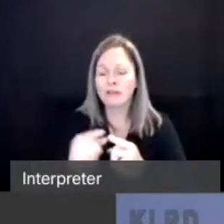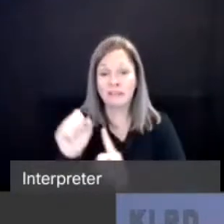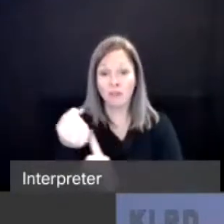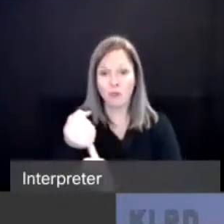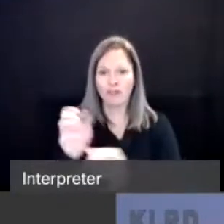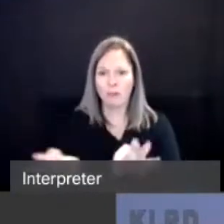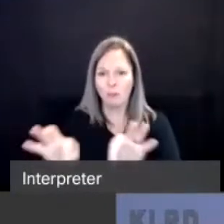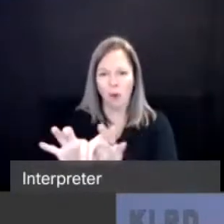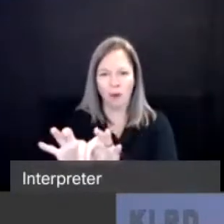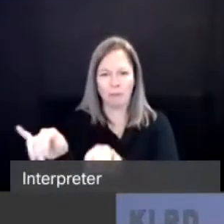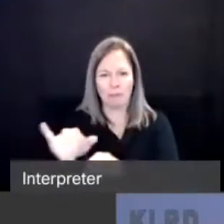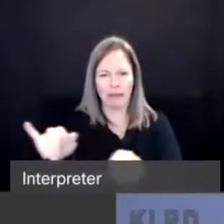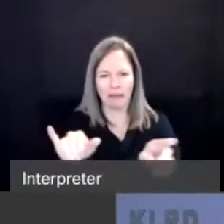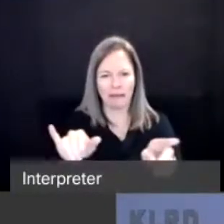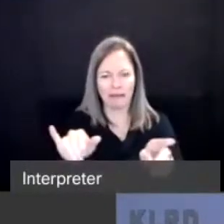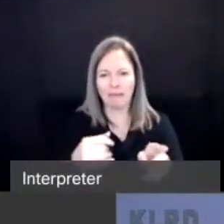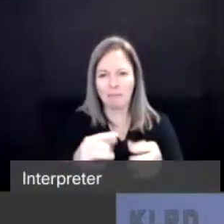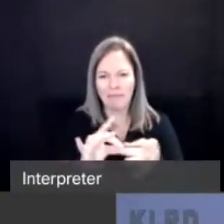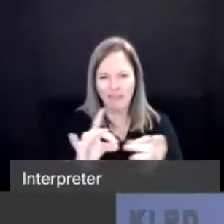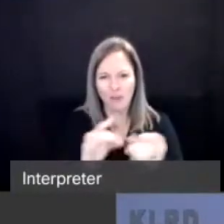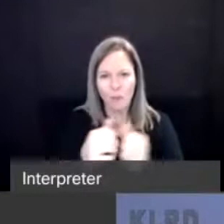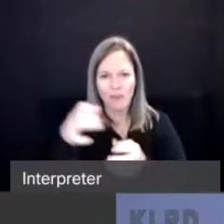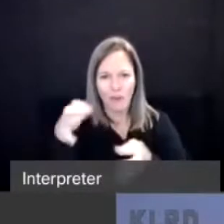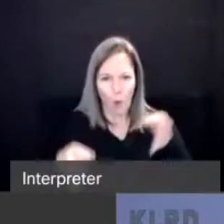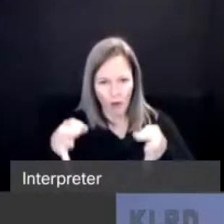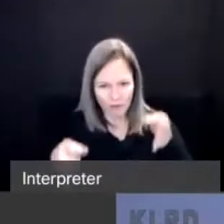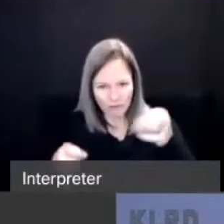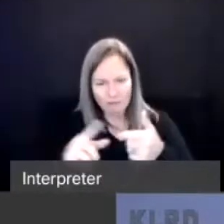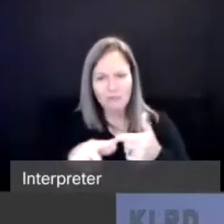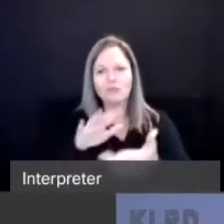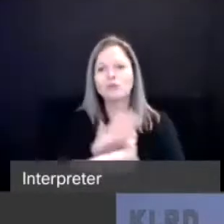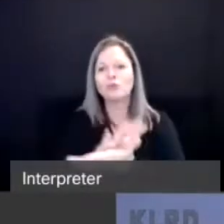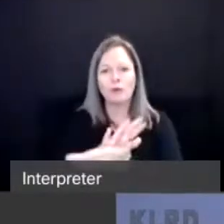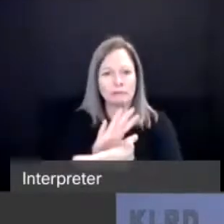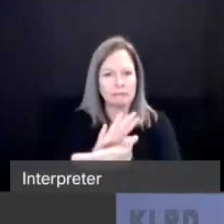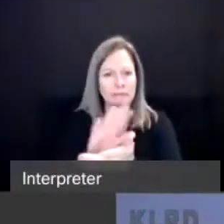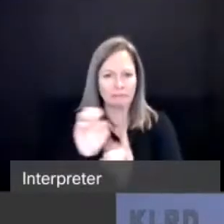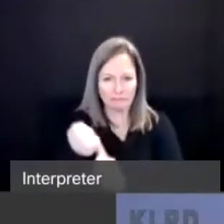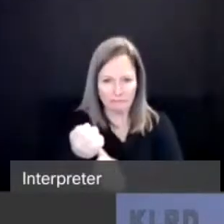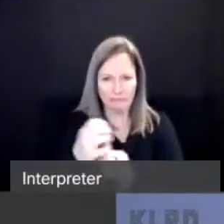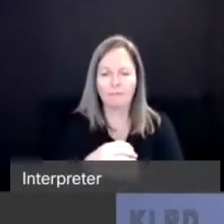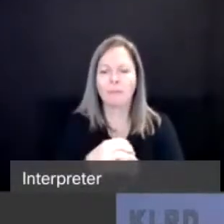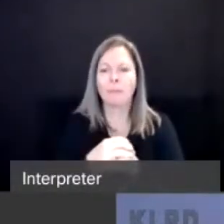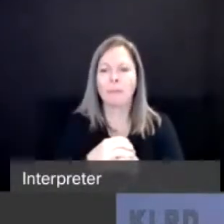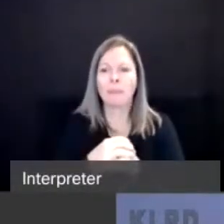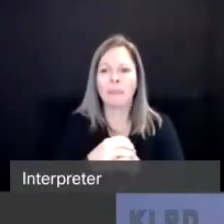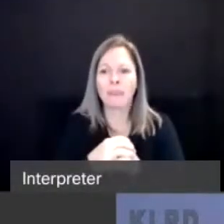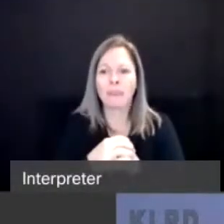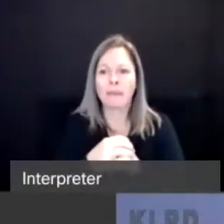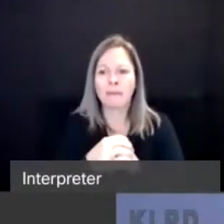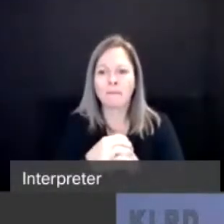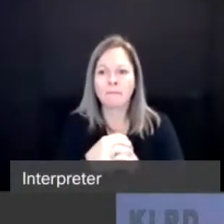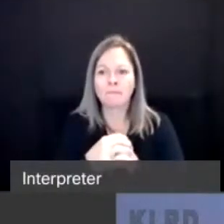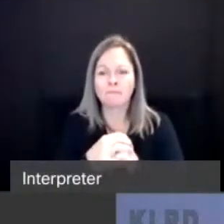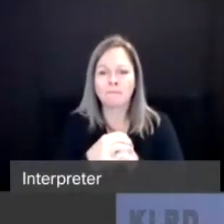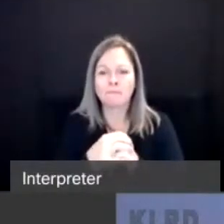was mentioned in court cases or in school settings. And so